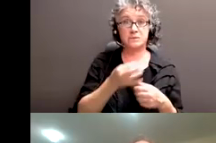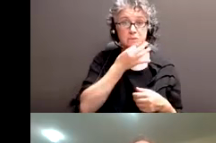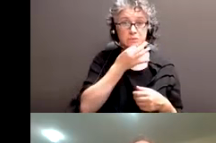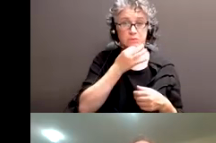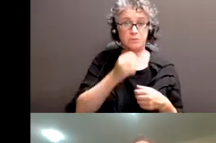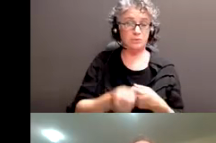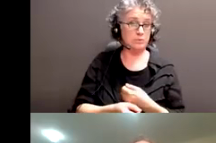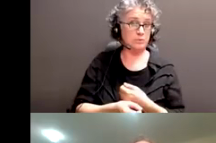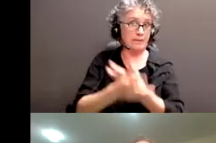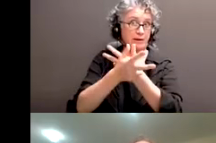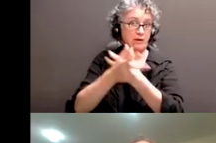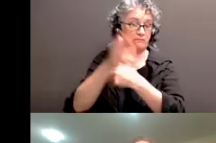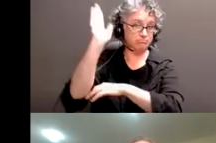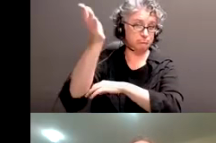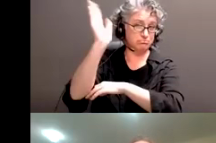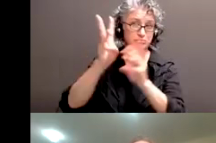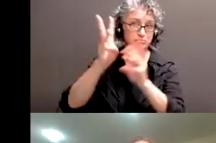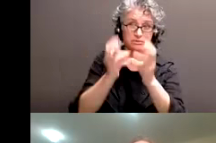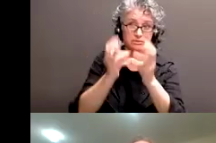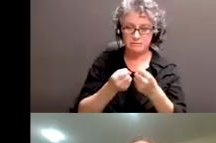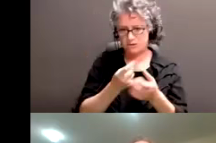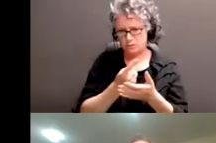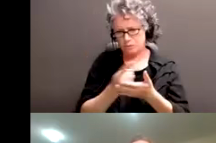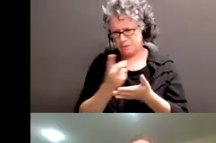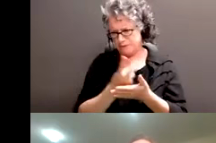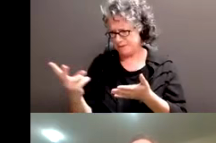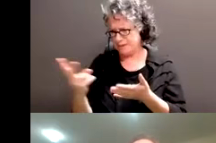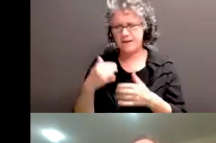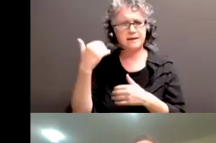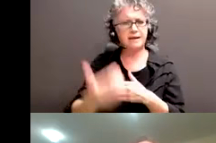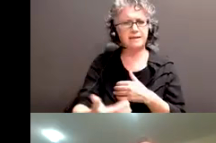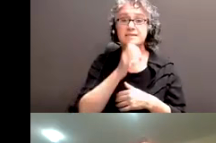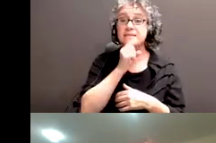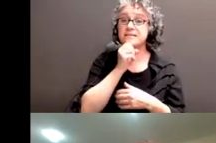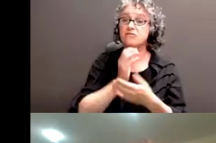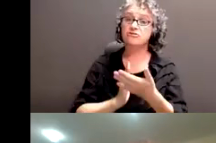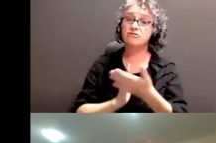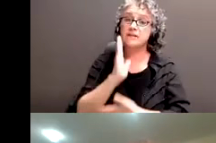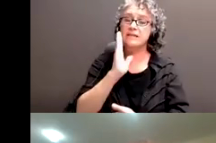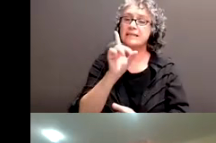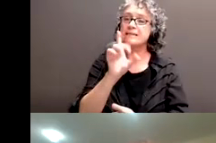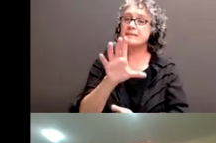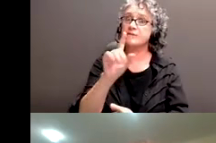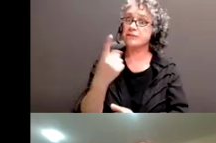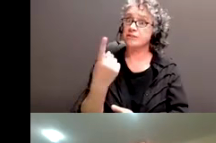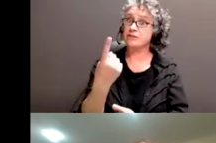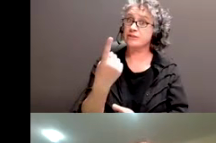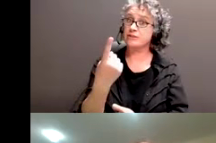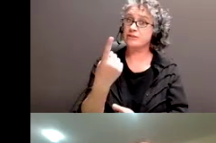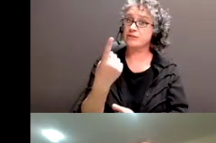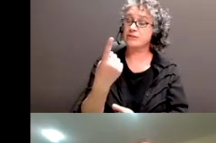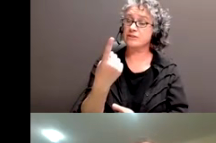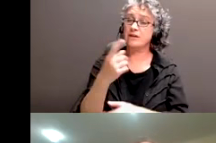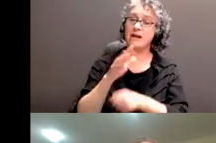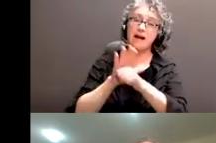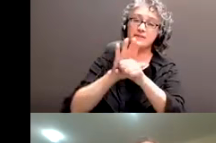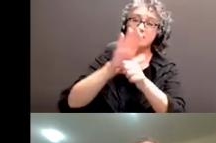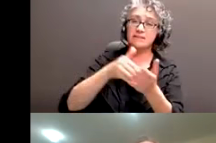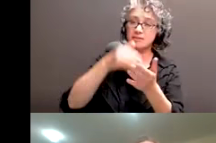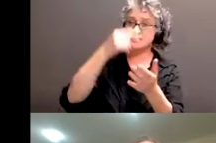next few weeks. So the next one in terms of senior rights is on December 1st. We're working with the Advocacy Center for the